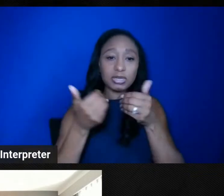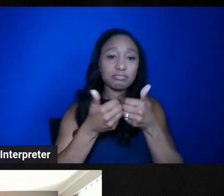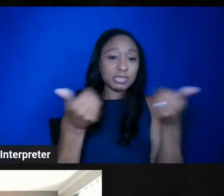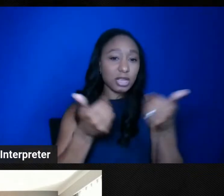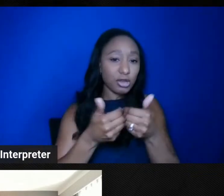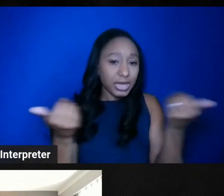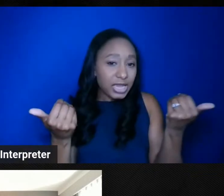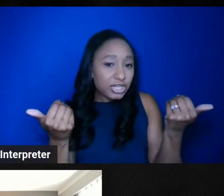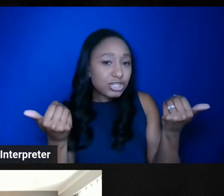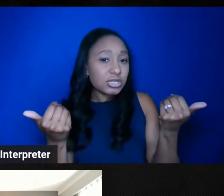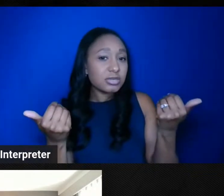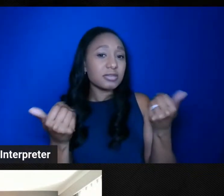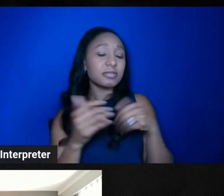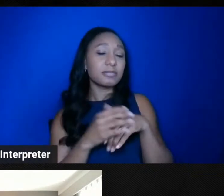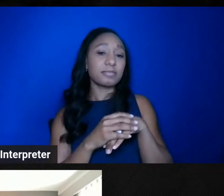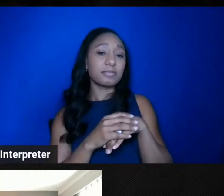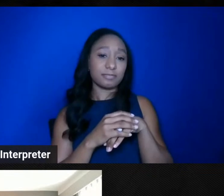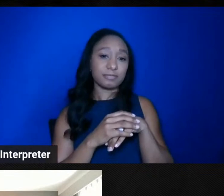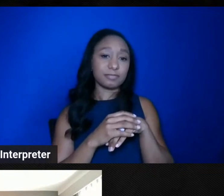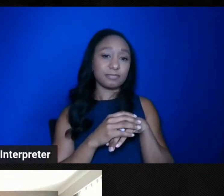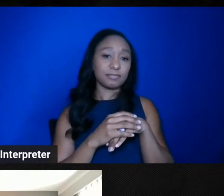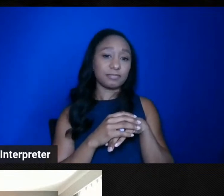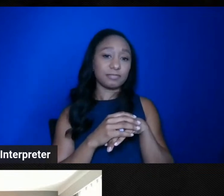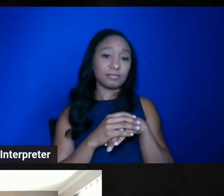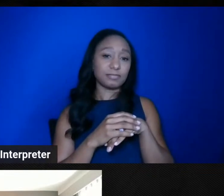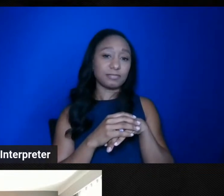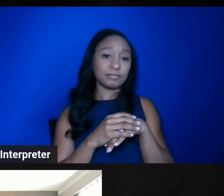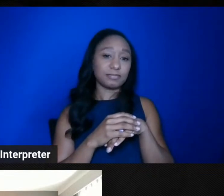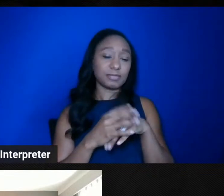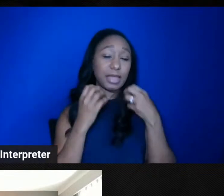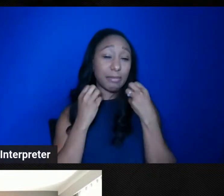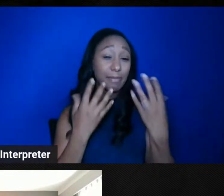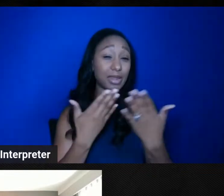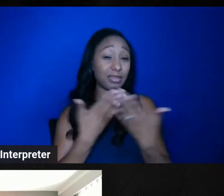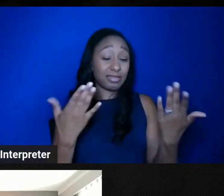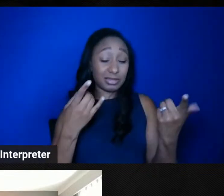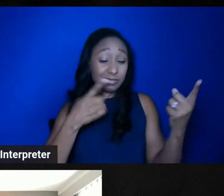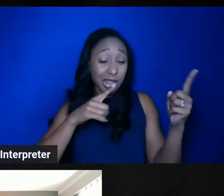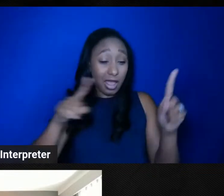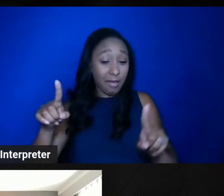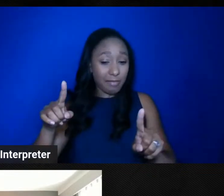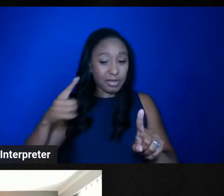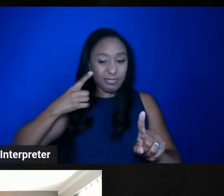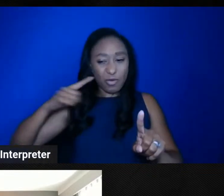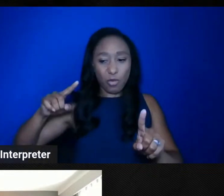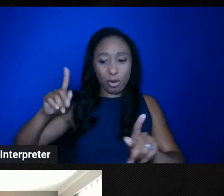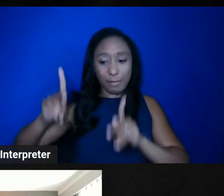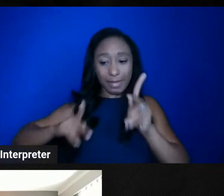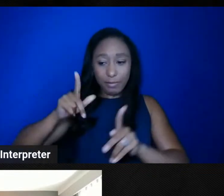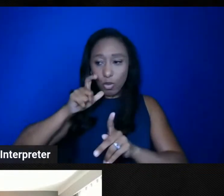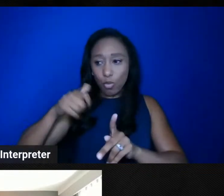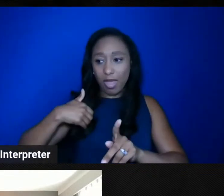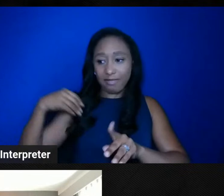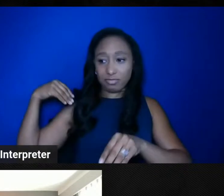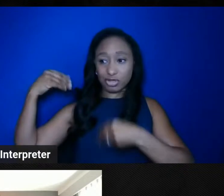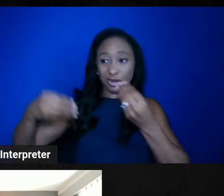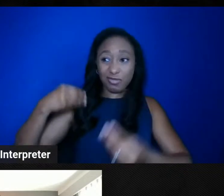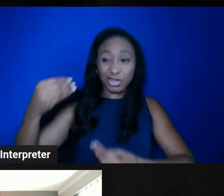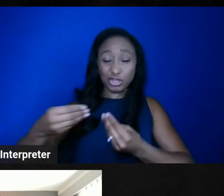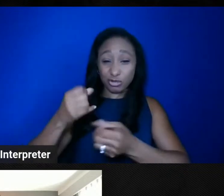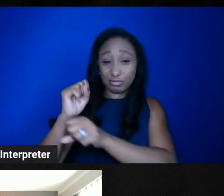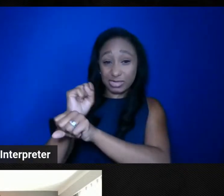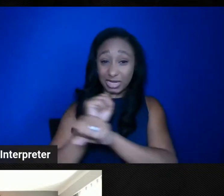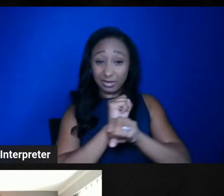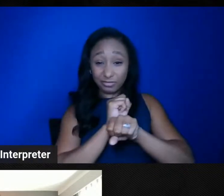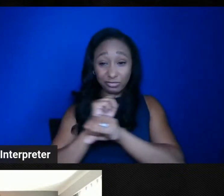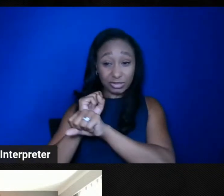perpetrated against descendants of slavery, African-descended descendants of slavery in this country, are